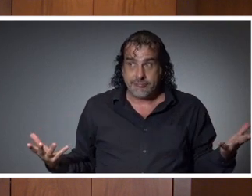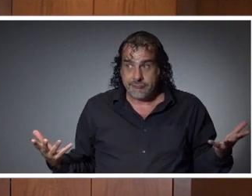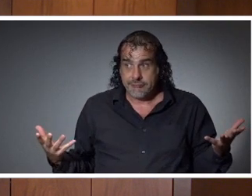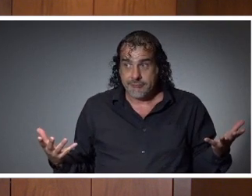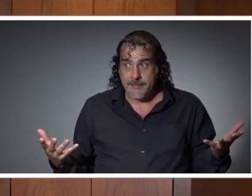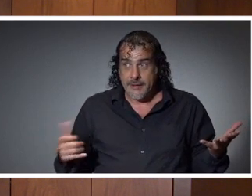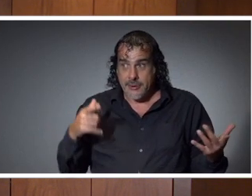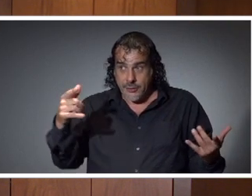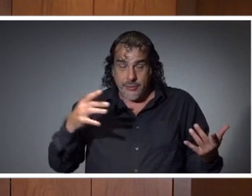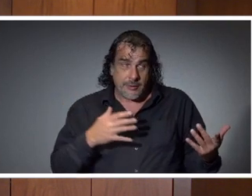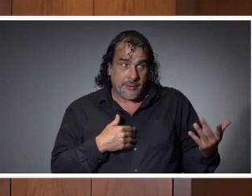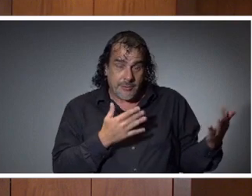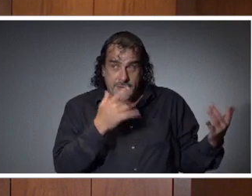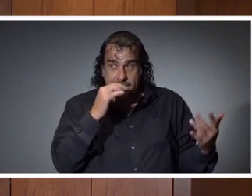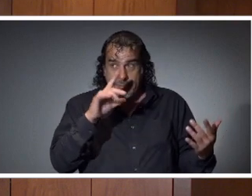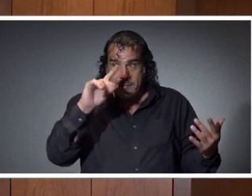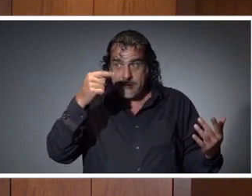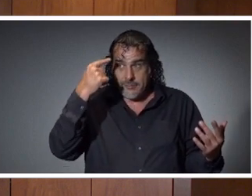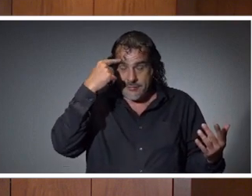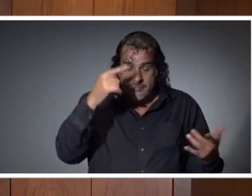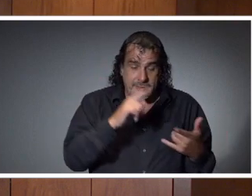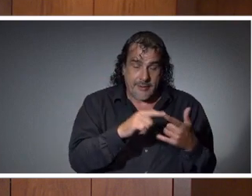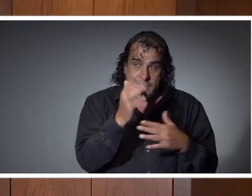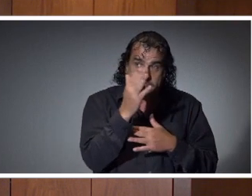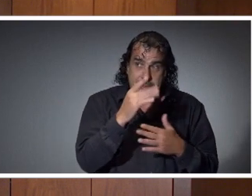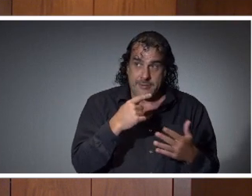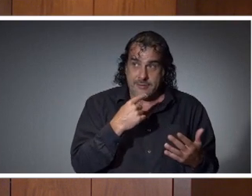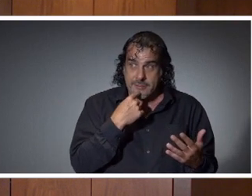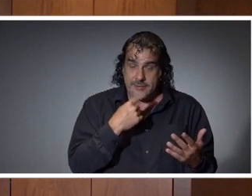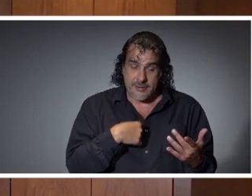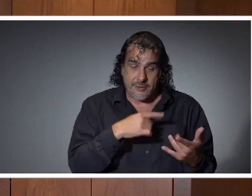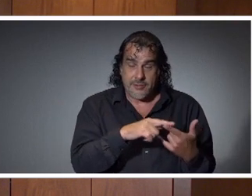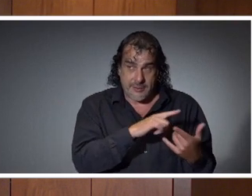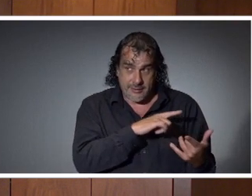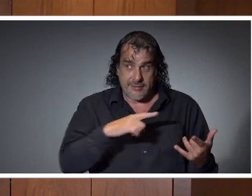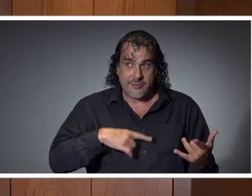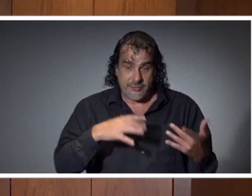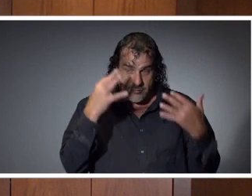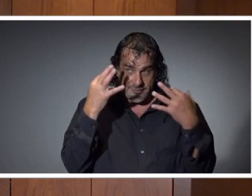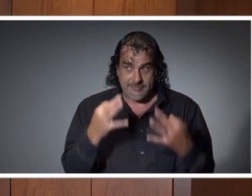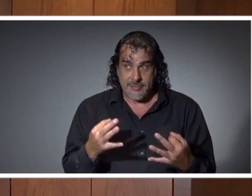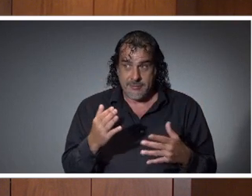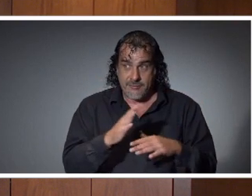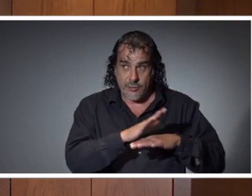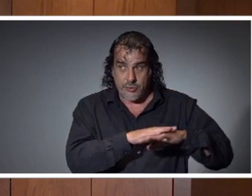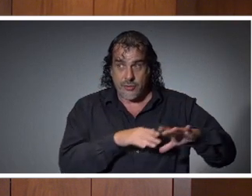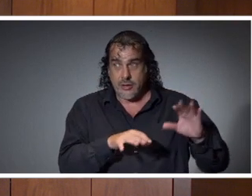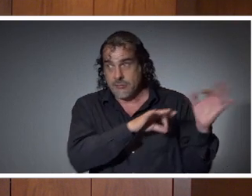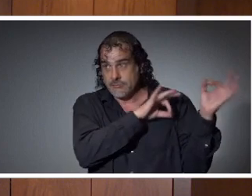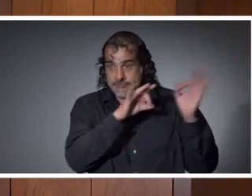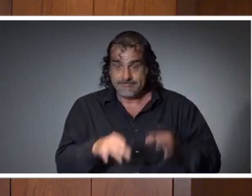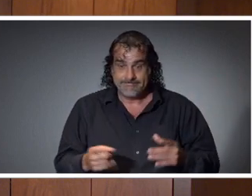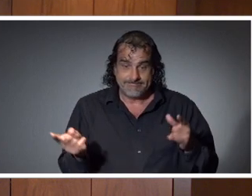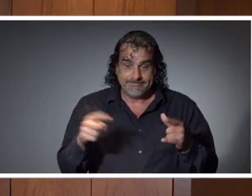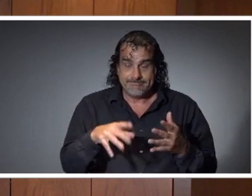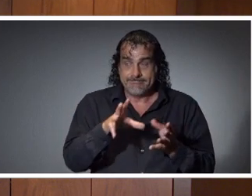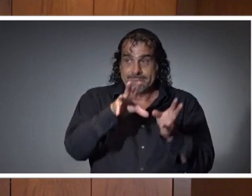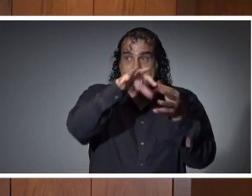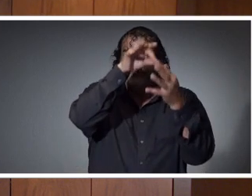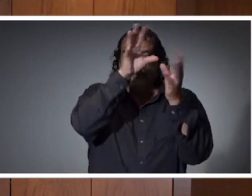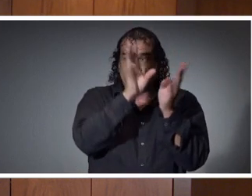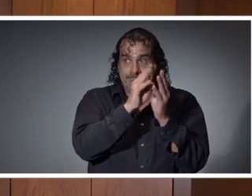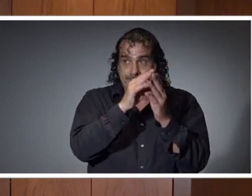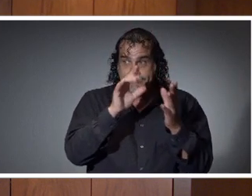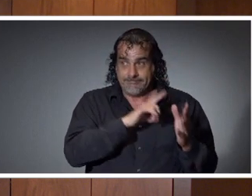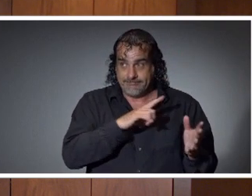for Lieutenant Governor Hoseman and the Speaker to assure you lawmakers are ready to make a deal before you call a special session, or it would just be a